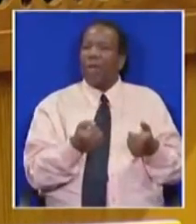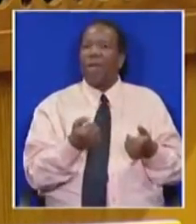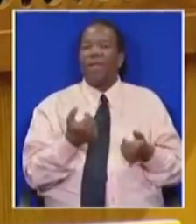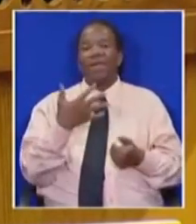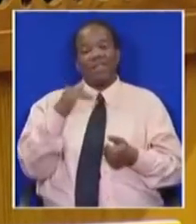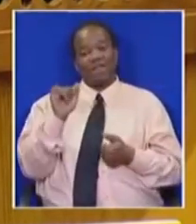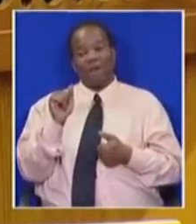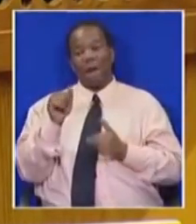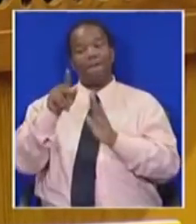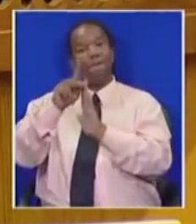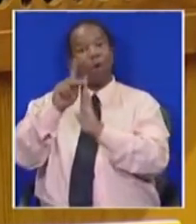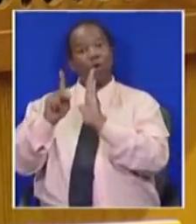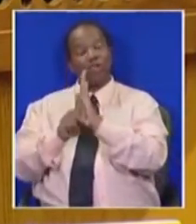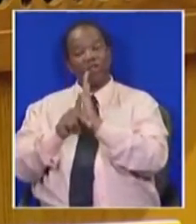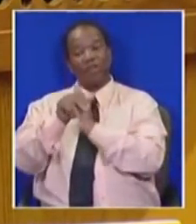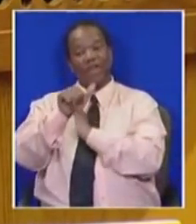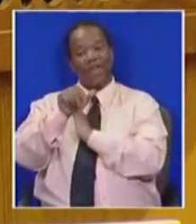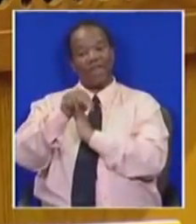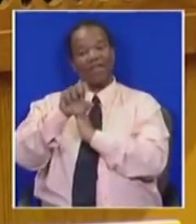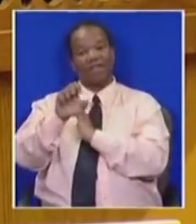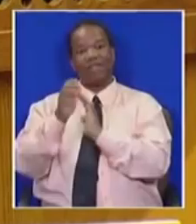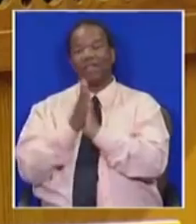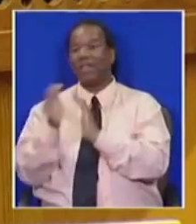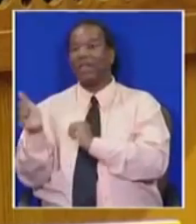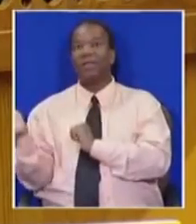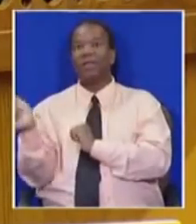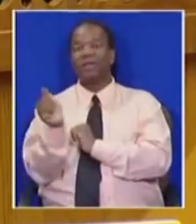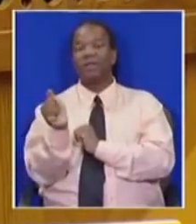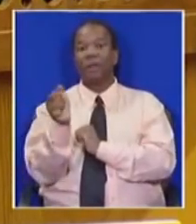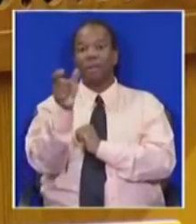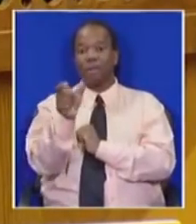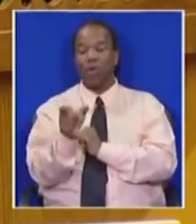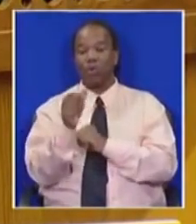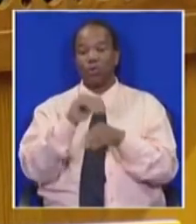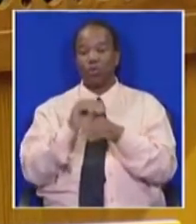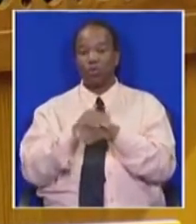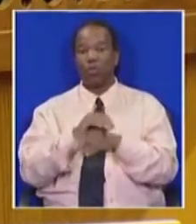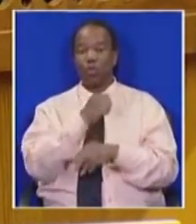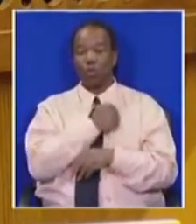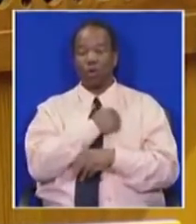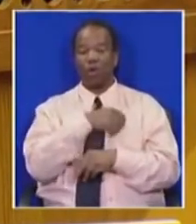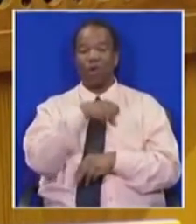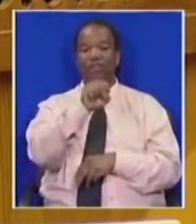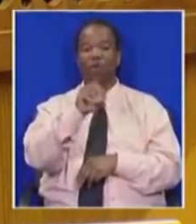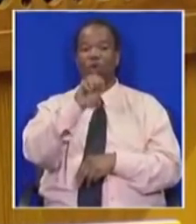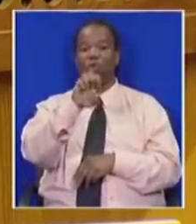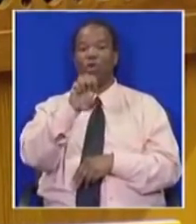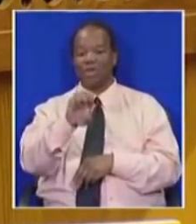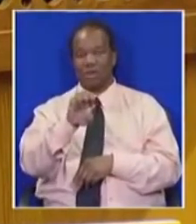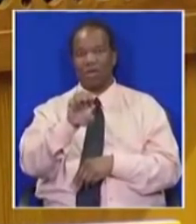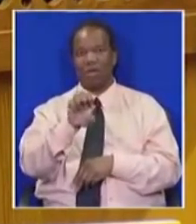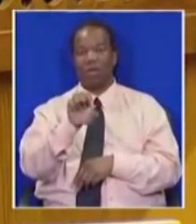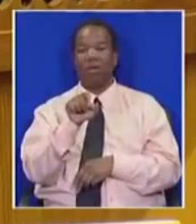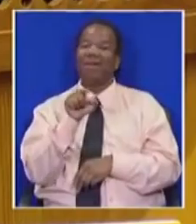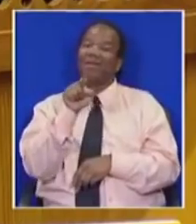of the ANC of cadre deployment of sending people to state-owned enterprises. It is these deployed cadres who hollowed